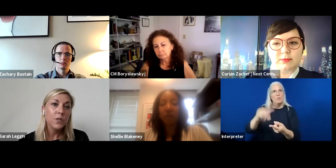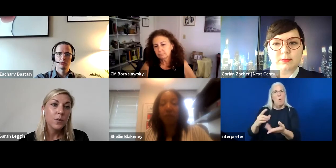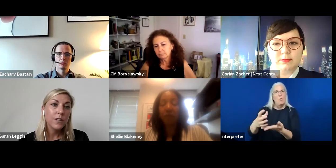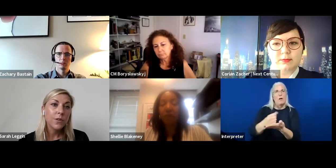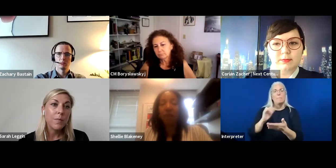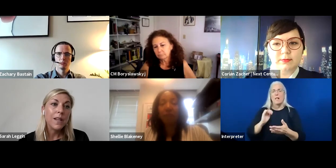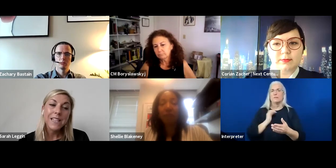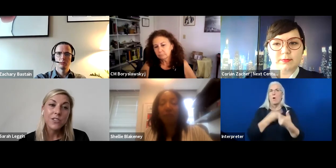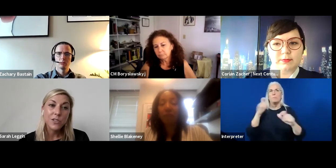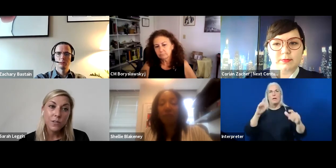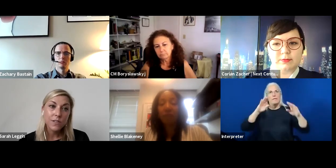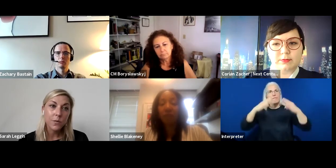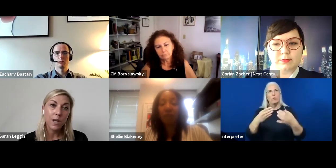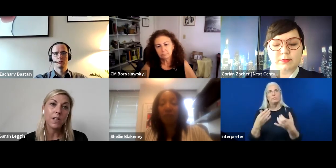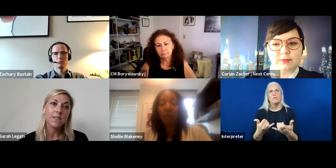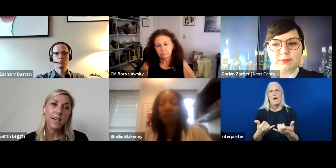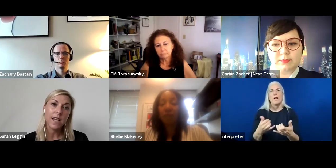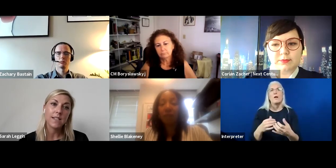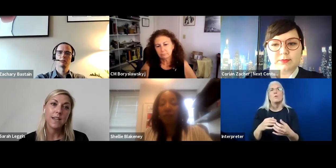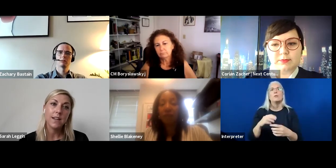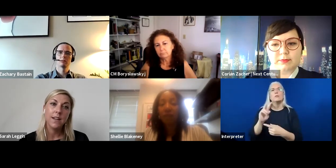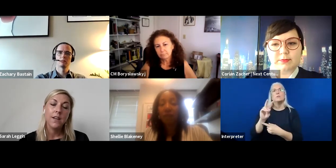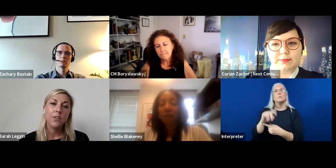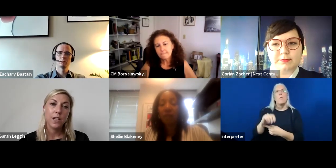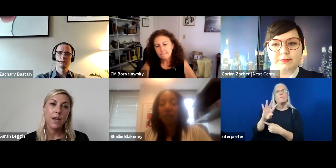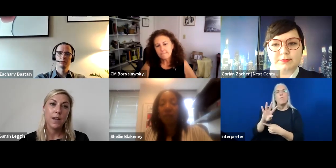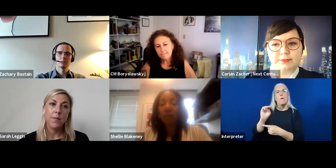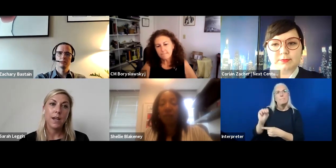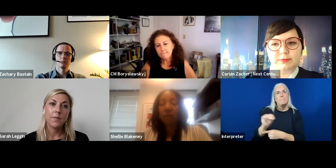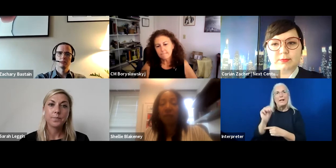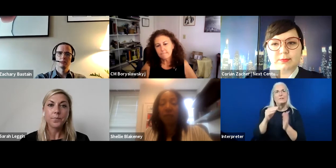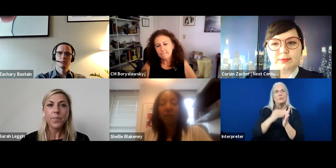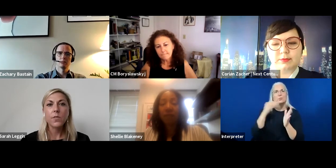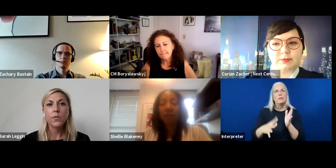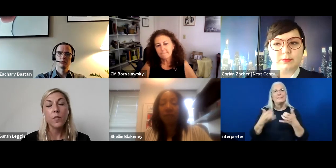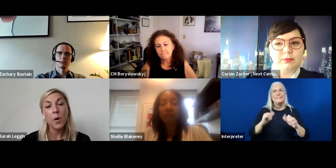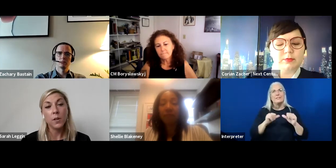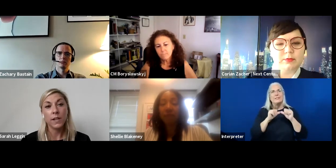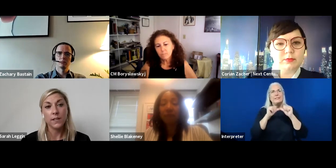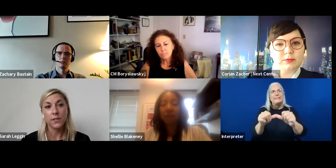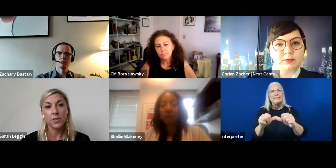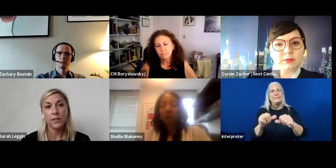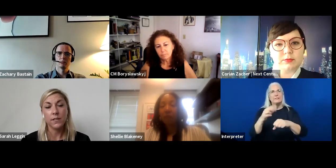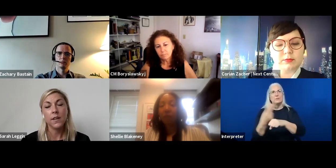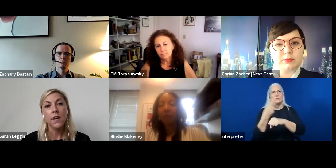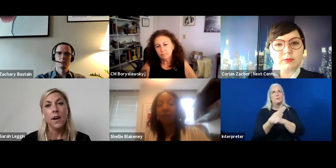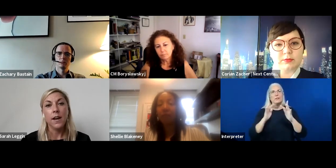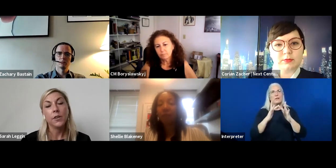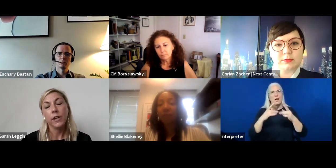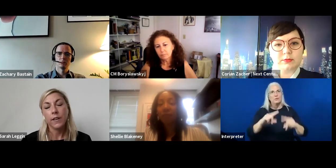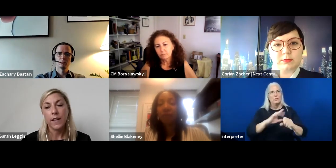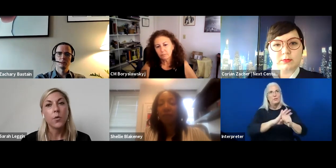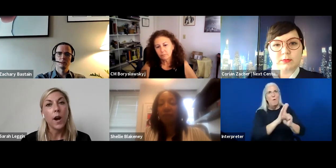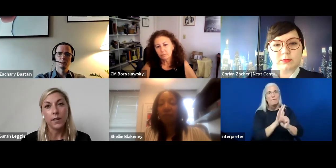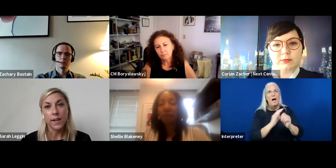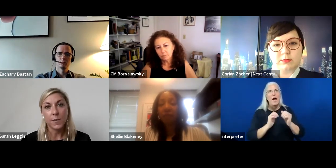over 2.4 million students were able to stay connected during the pandemic through remote learning solutions,